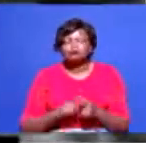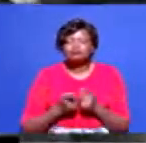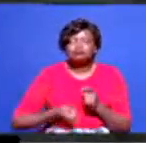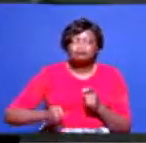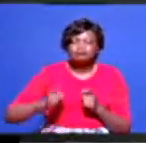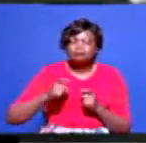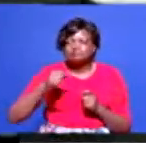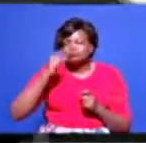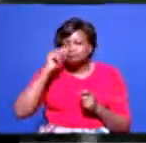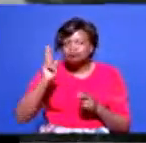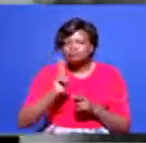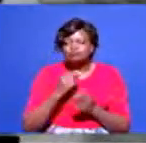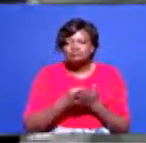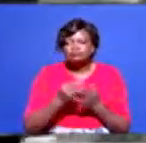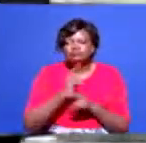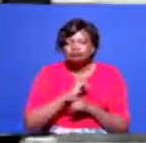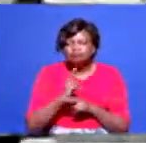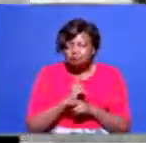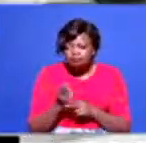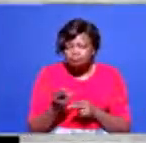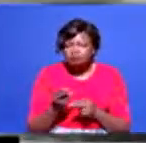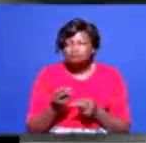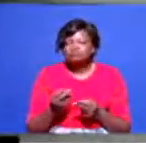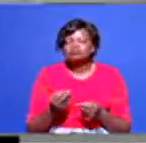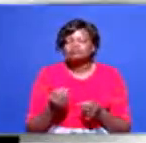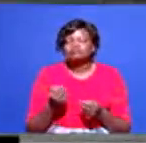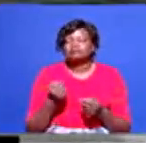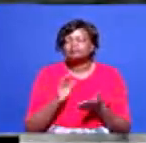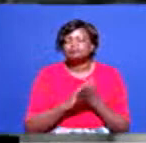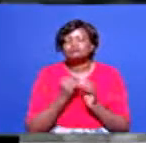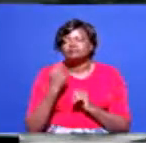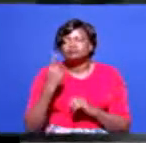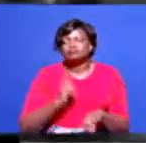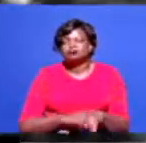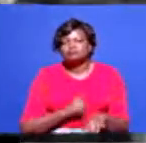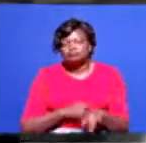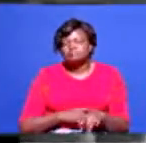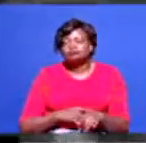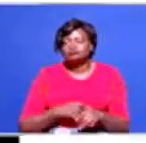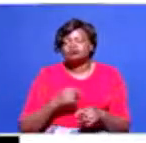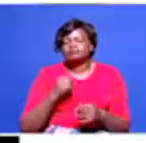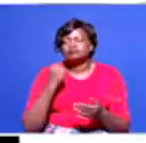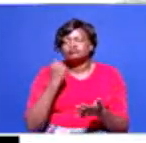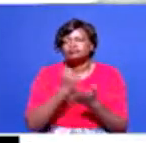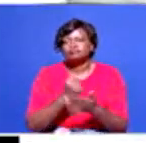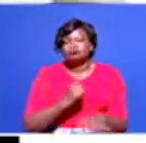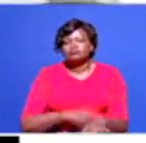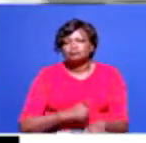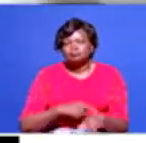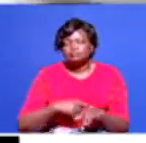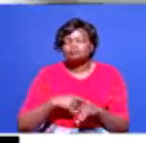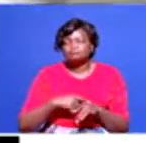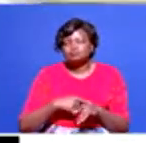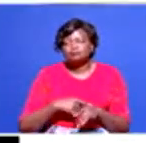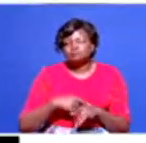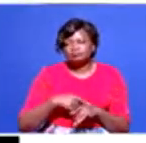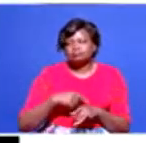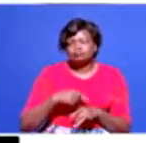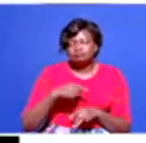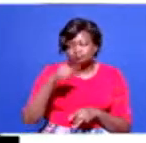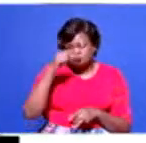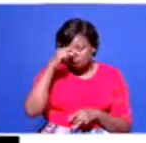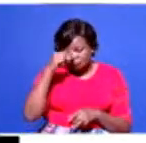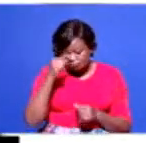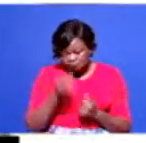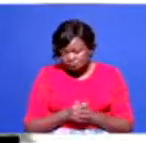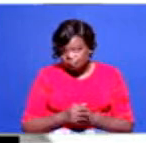expenditure, doubling in Kibaki's first term in office to hit 700 billion shillings in the